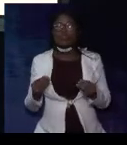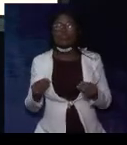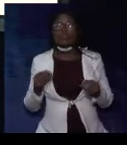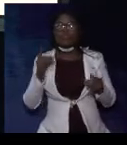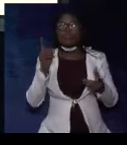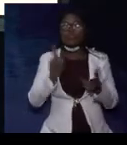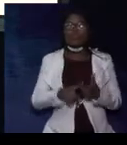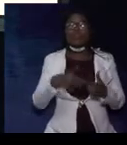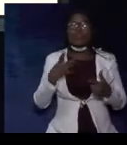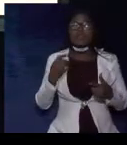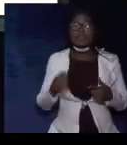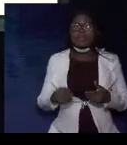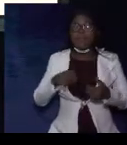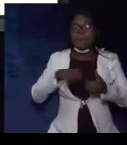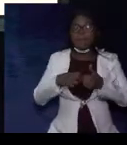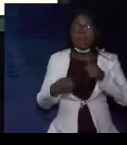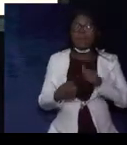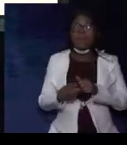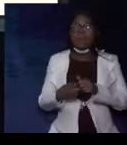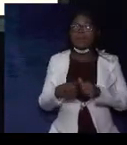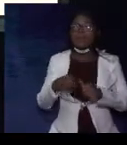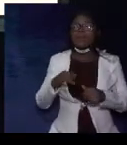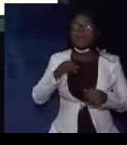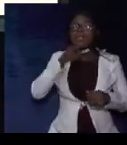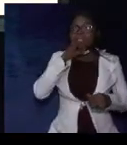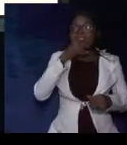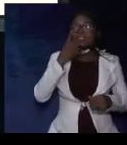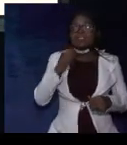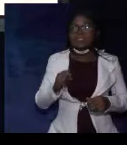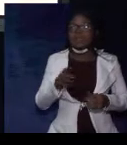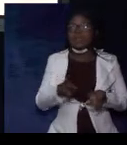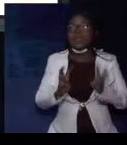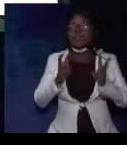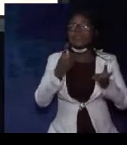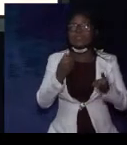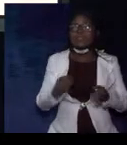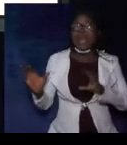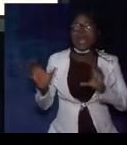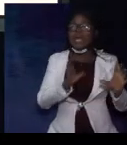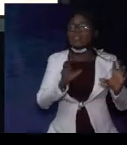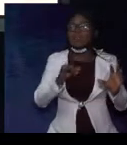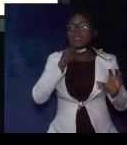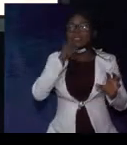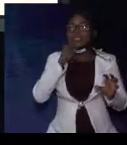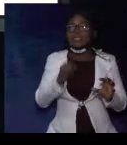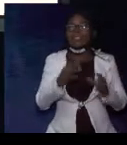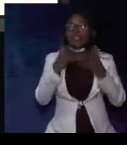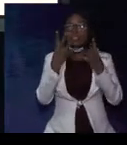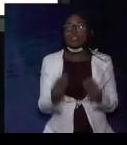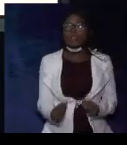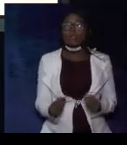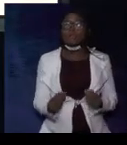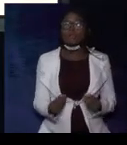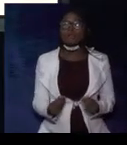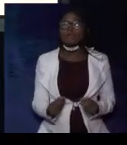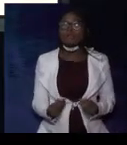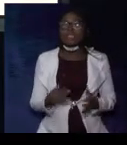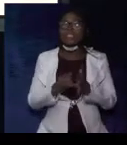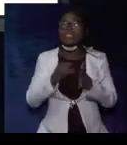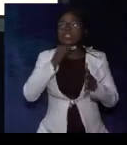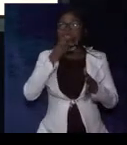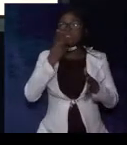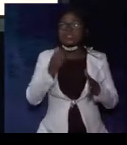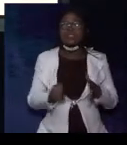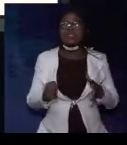problem is the way the action is resolved, how the story ended. It is the conclusion of a